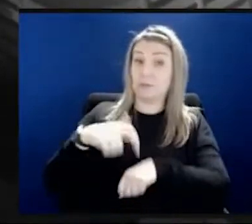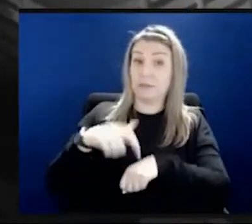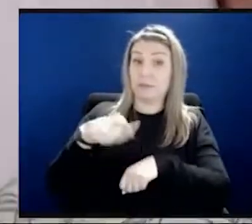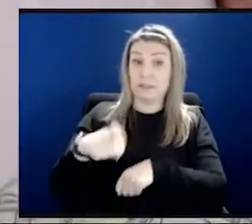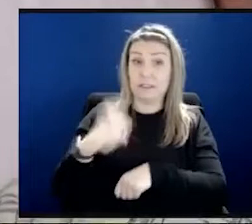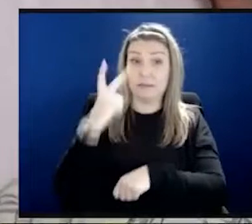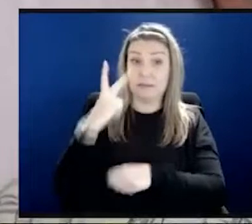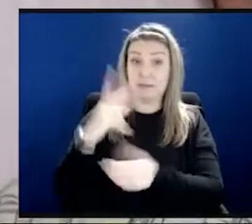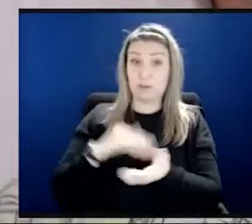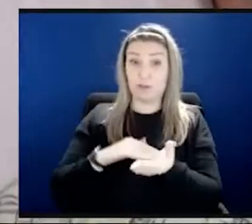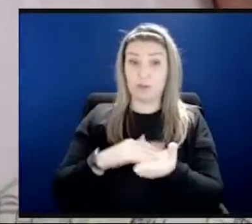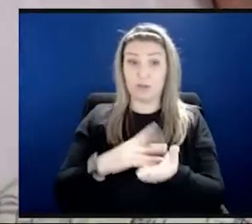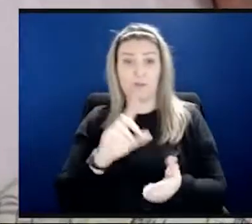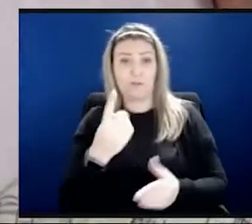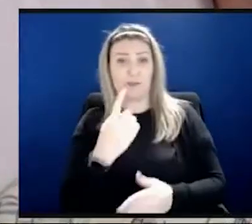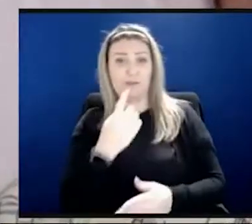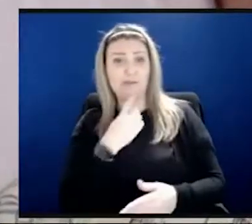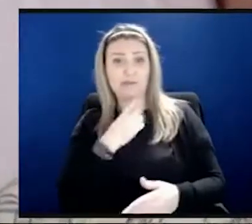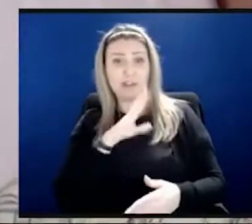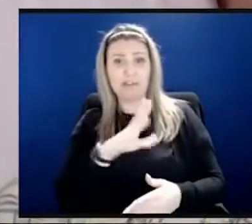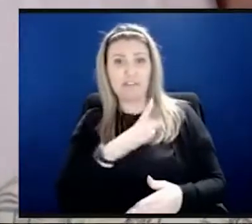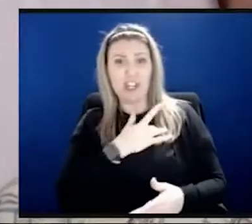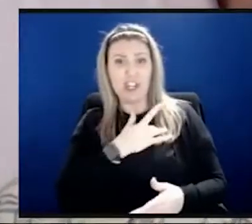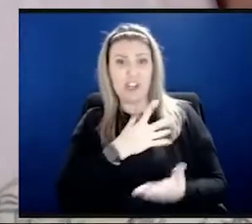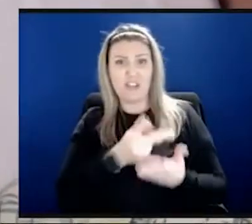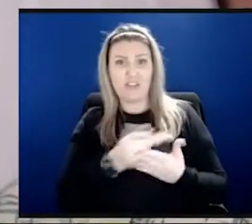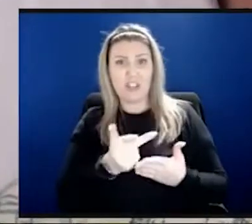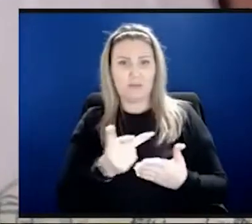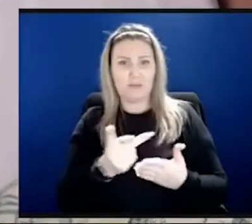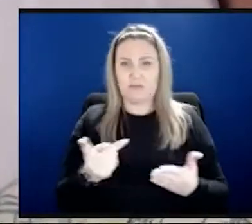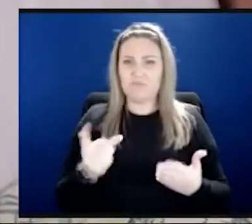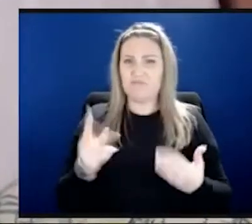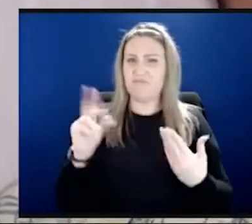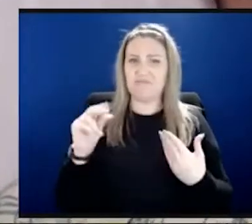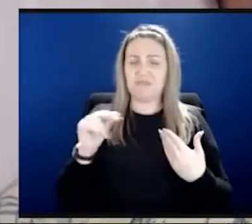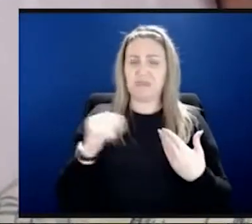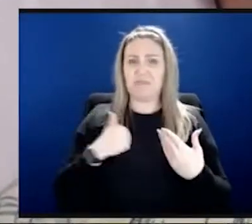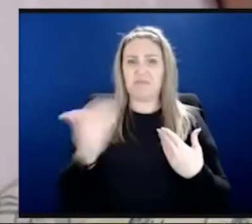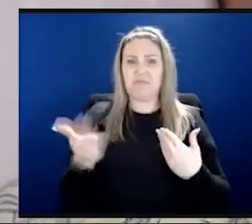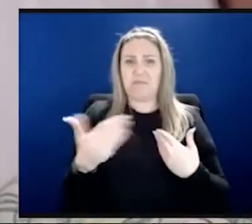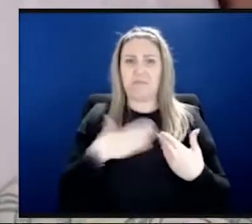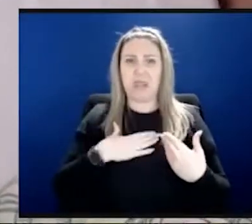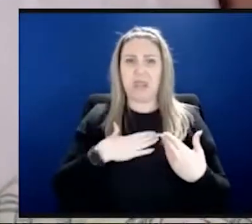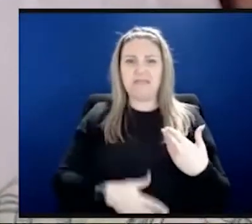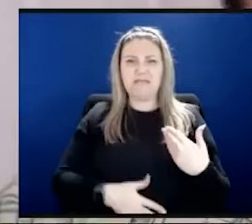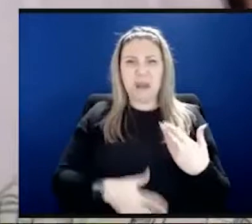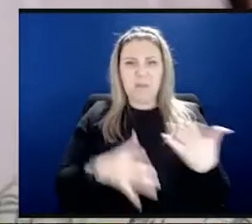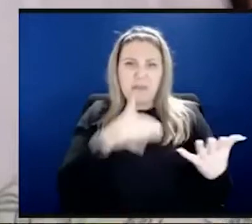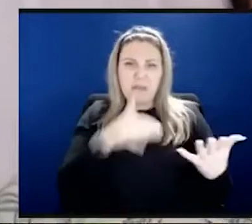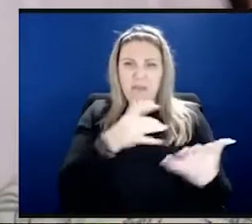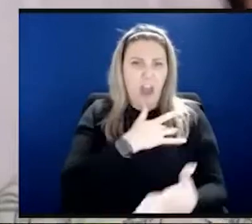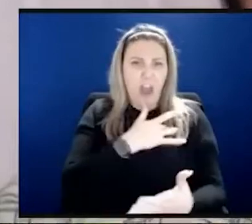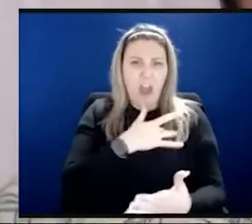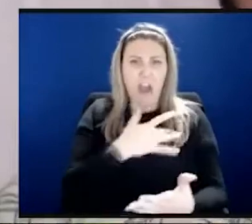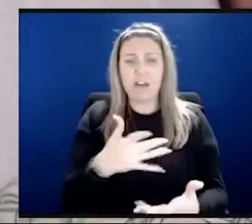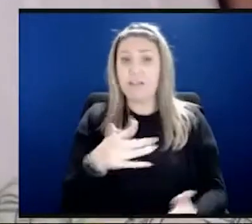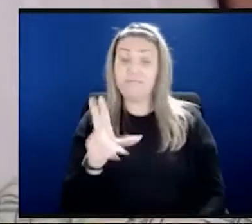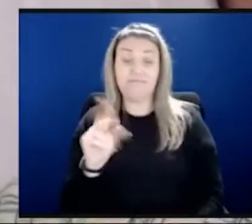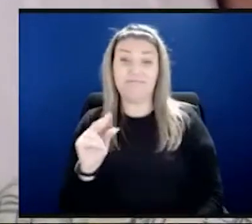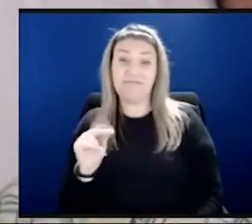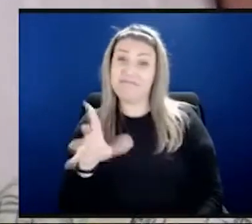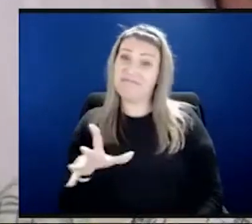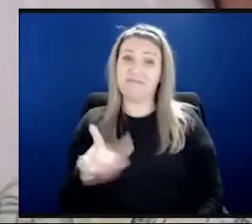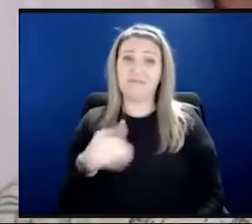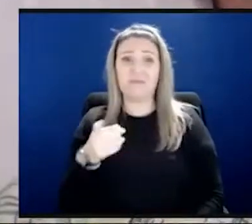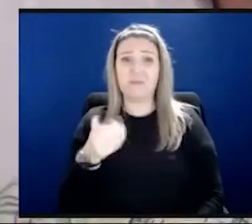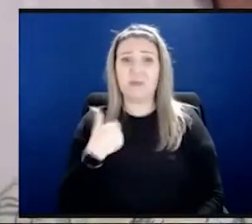you have heart failure. I go, no, I'm here for my stomach. It's not my heart. And they go, well, you got only